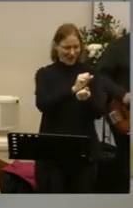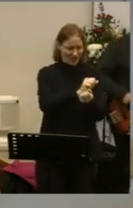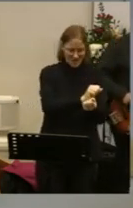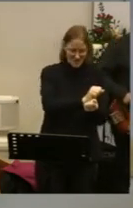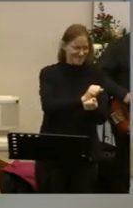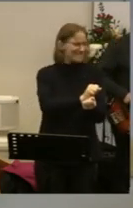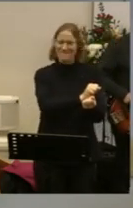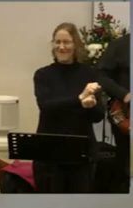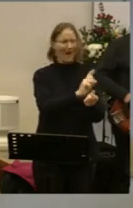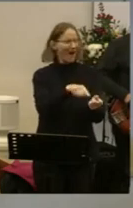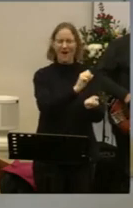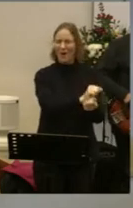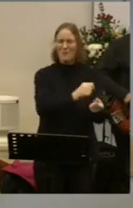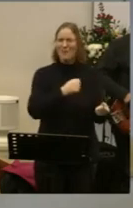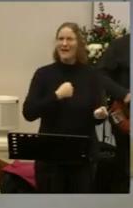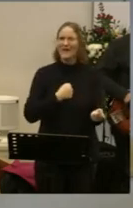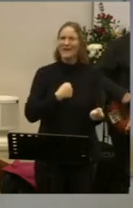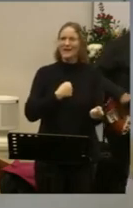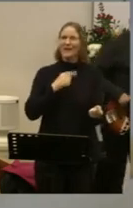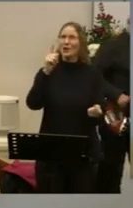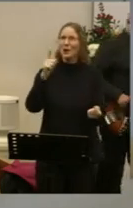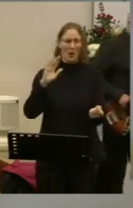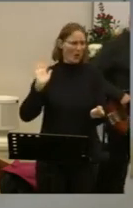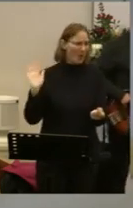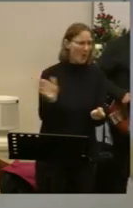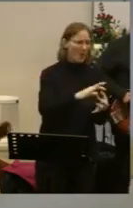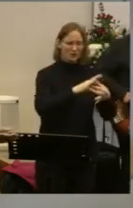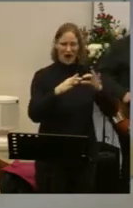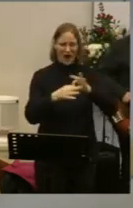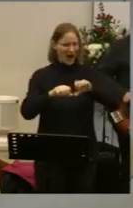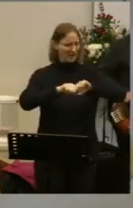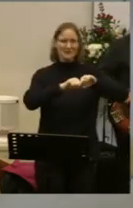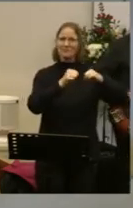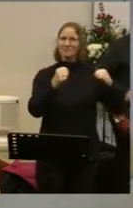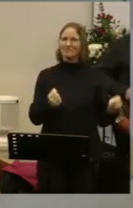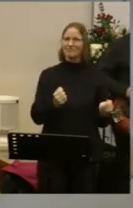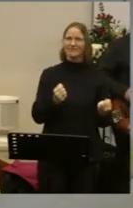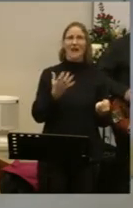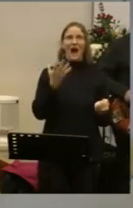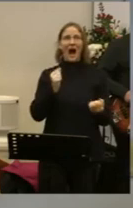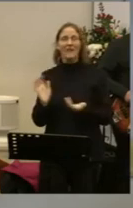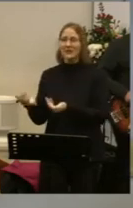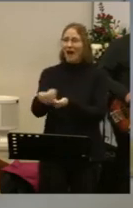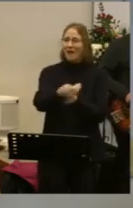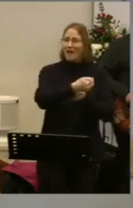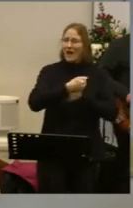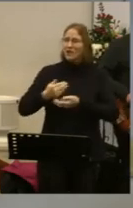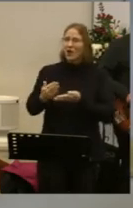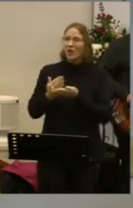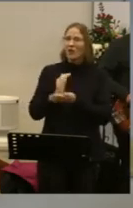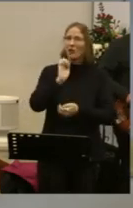death has lost its grip on me You have broken every chain There's